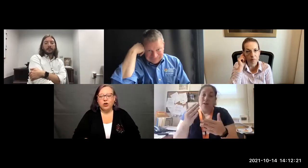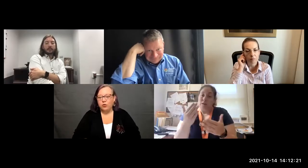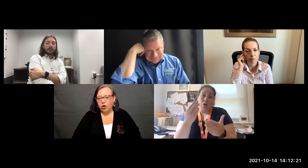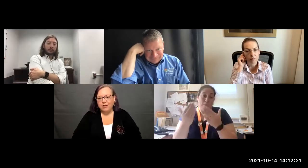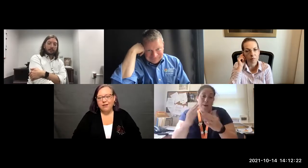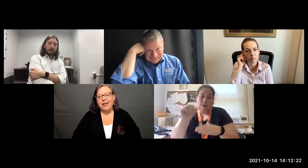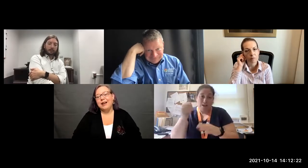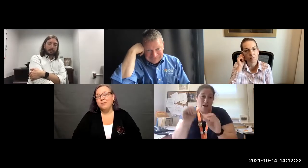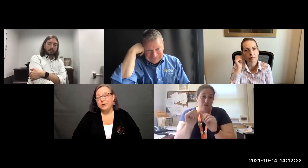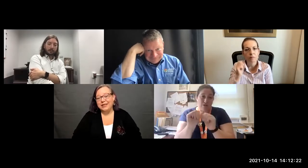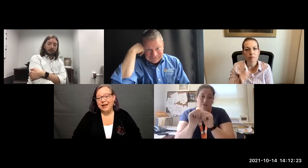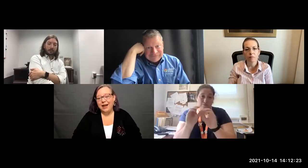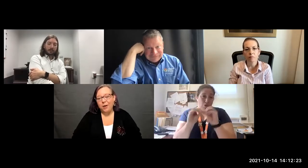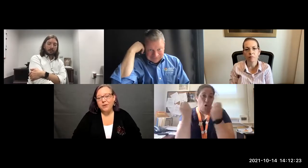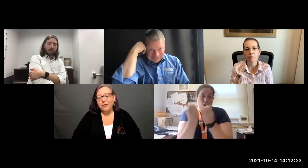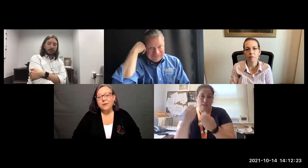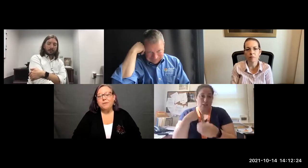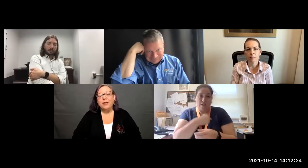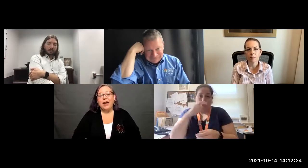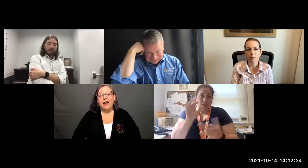they've started working on that and building that up.